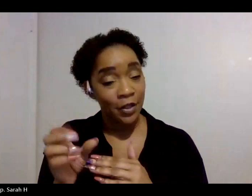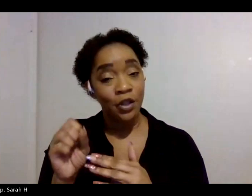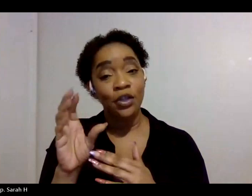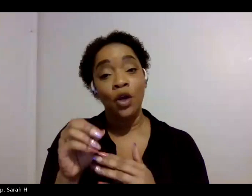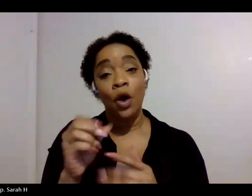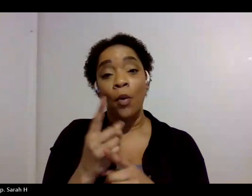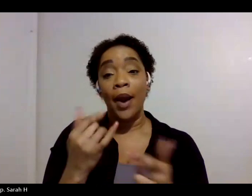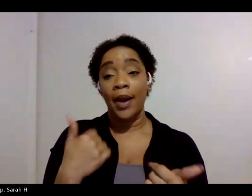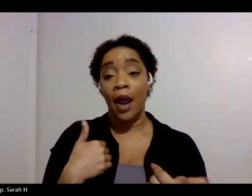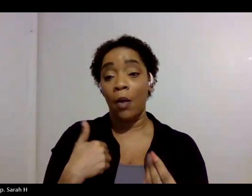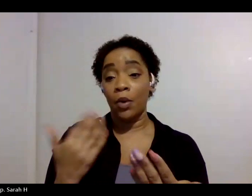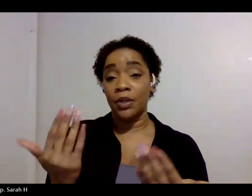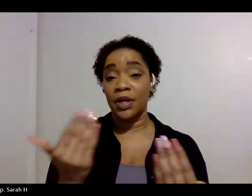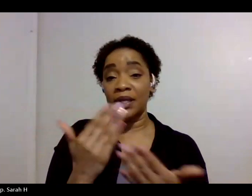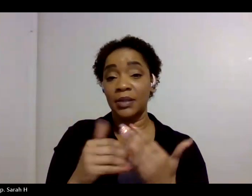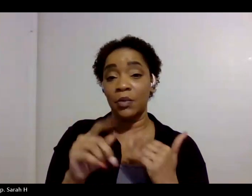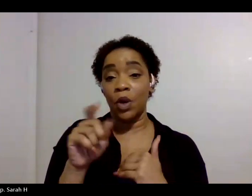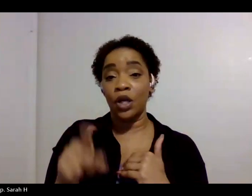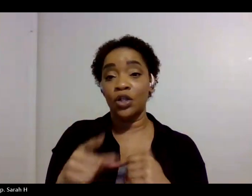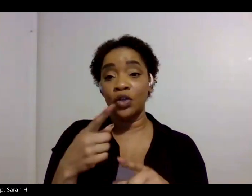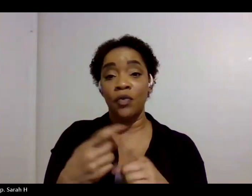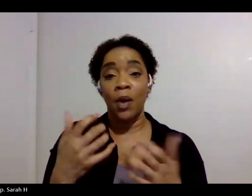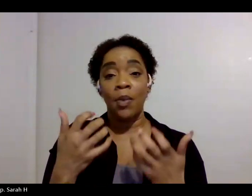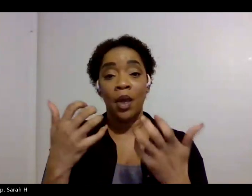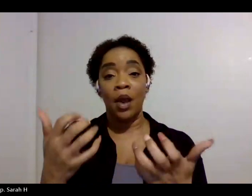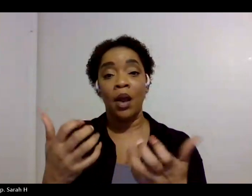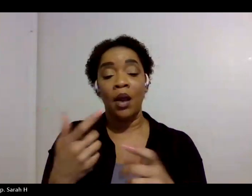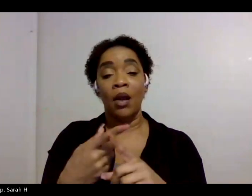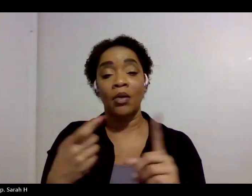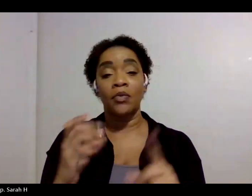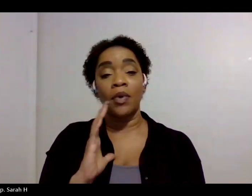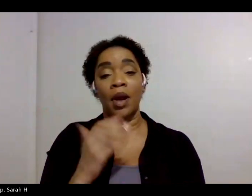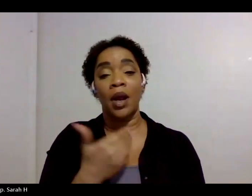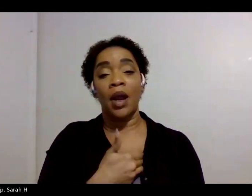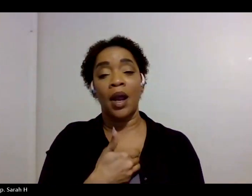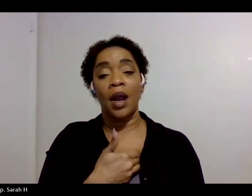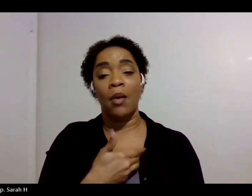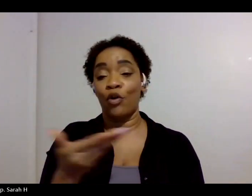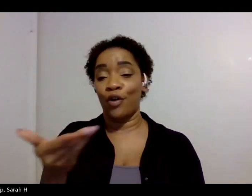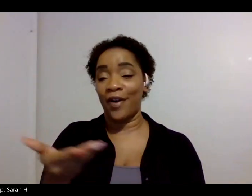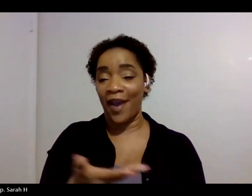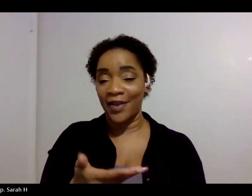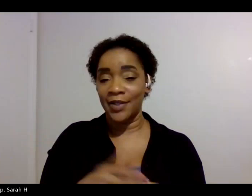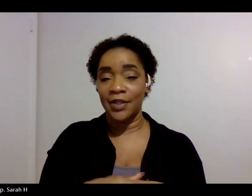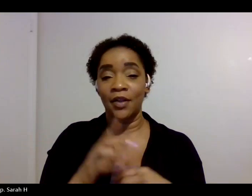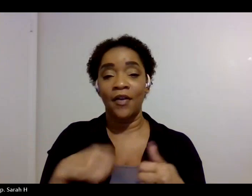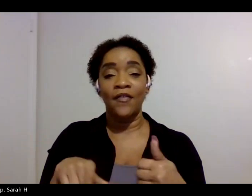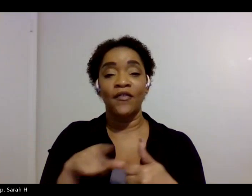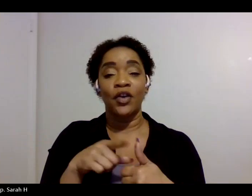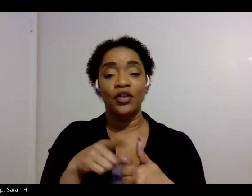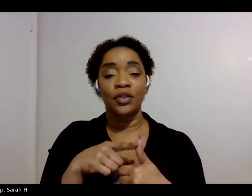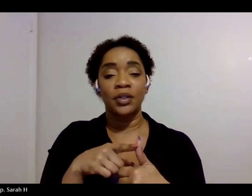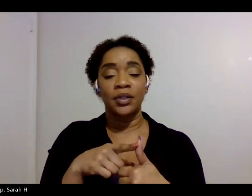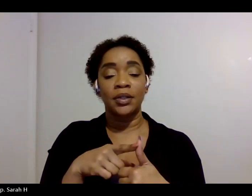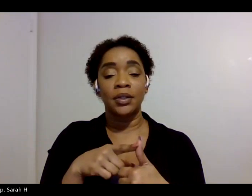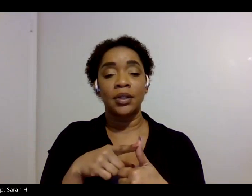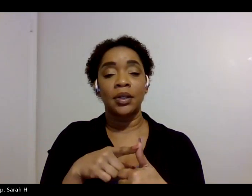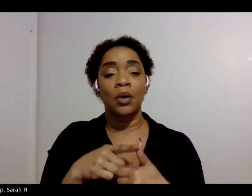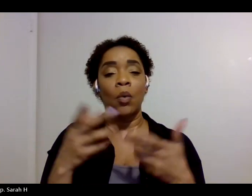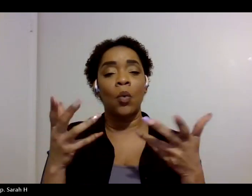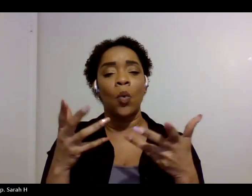questions from the audience, from our guests. First question, Captain Davis, is what is